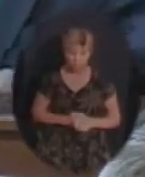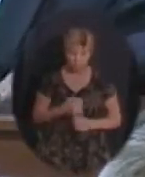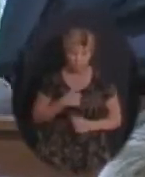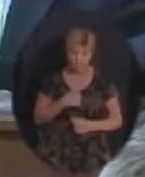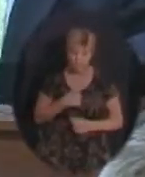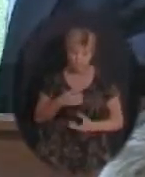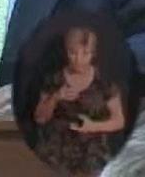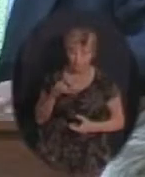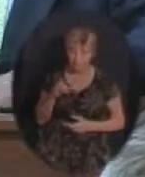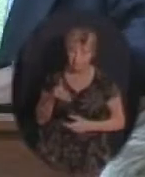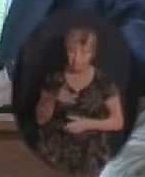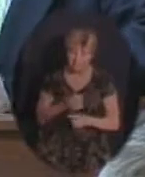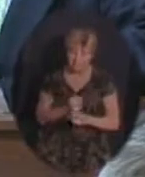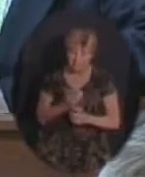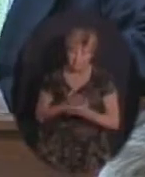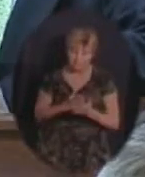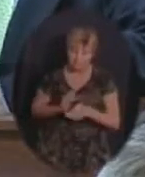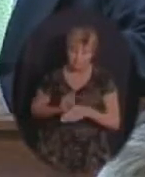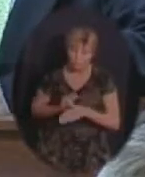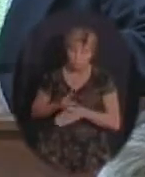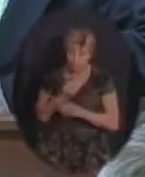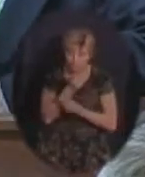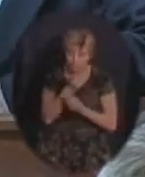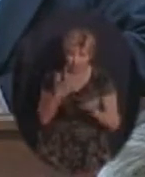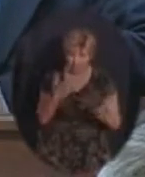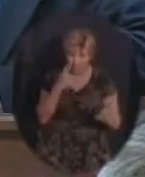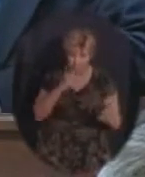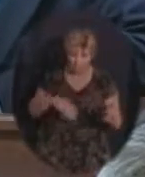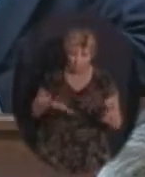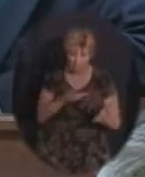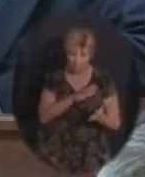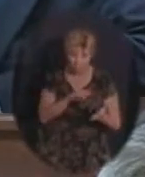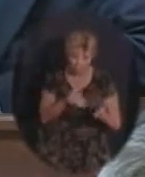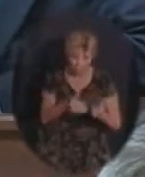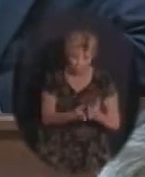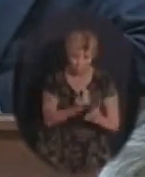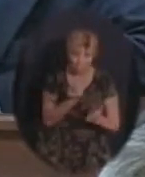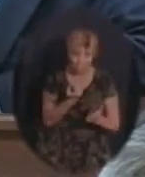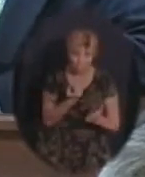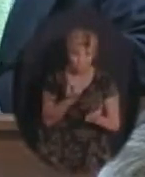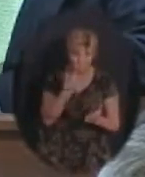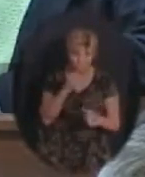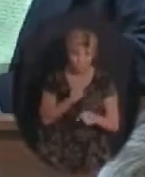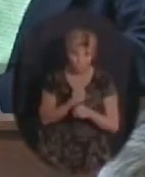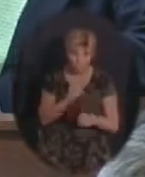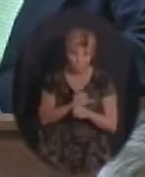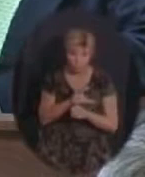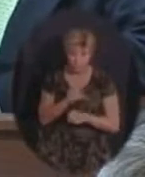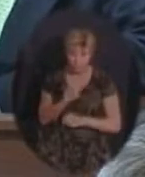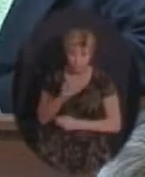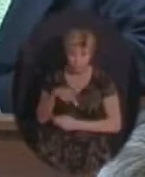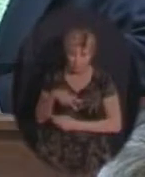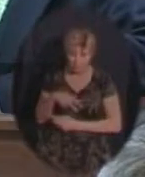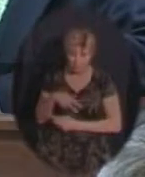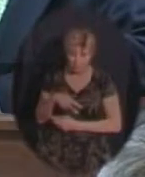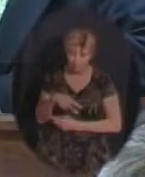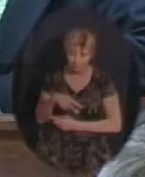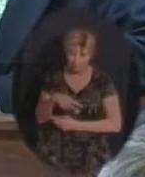preliminary information regarding the renewal for your workers' compensation third-party administration program. The district is a